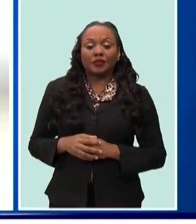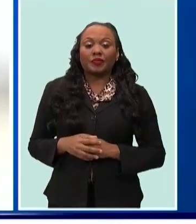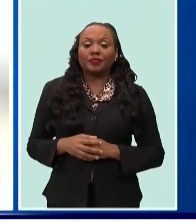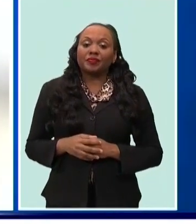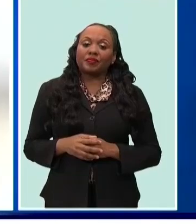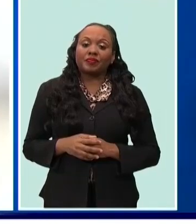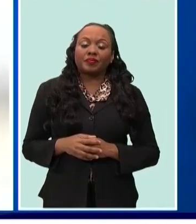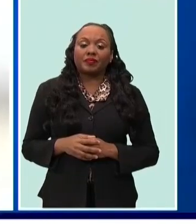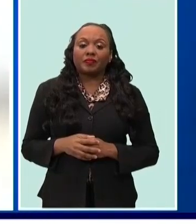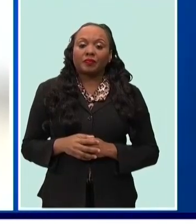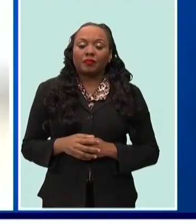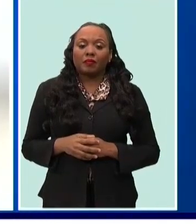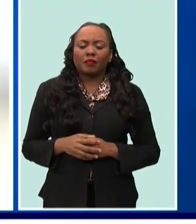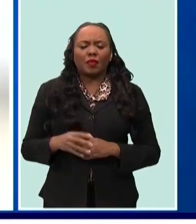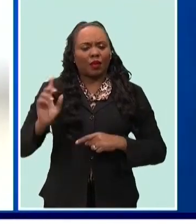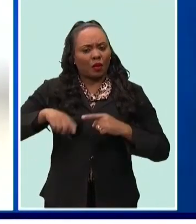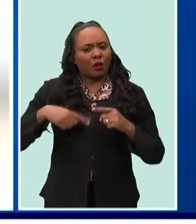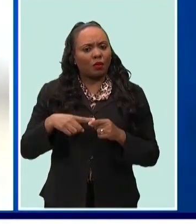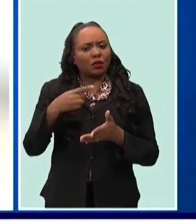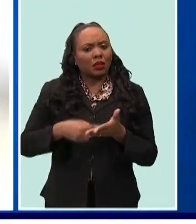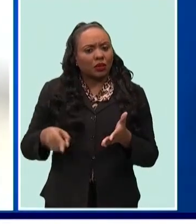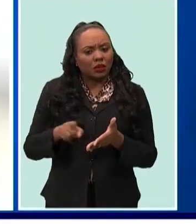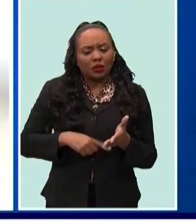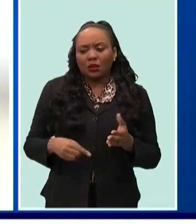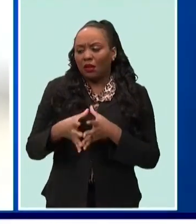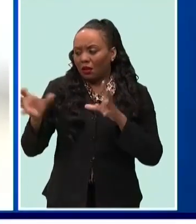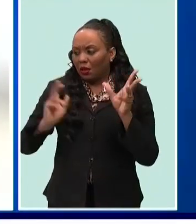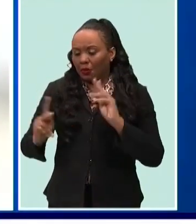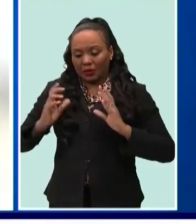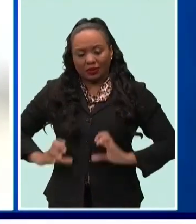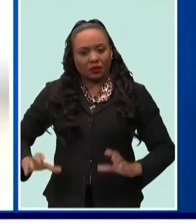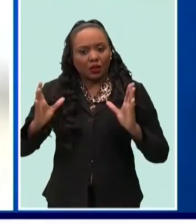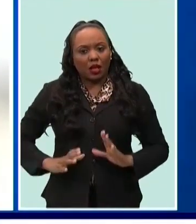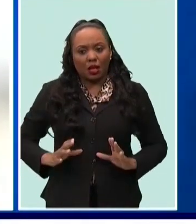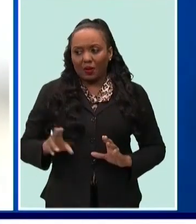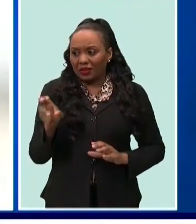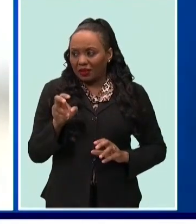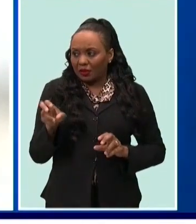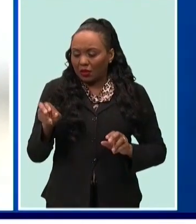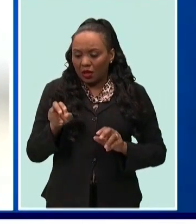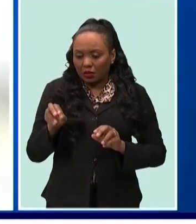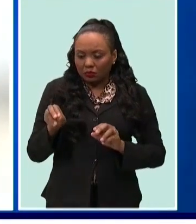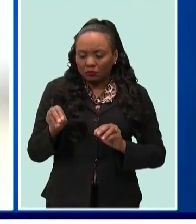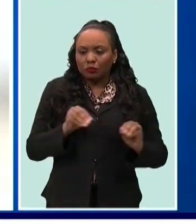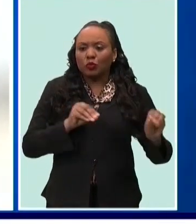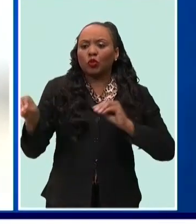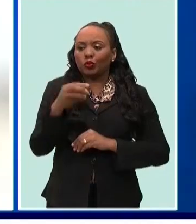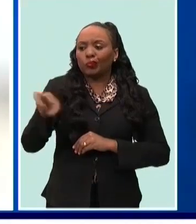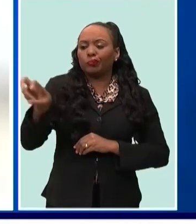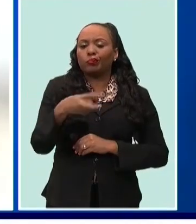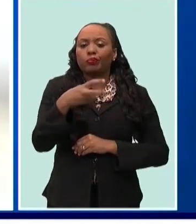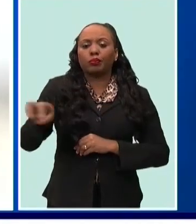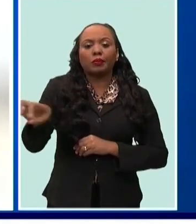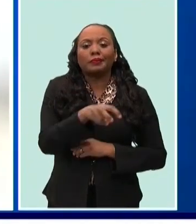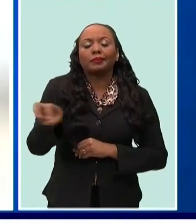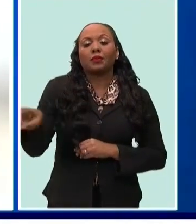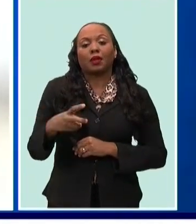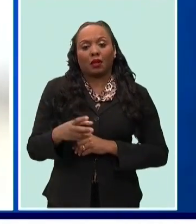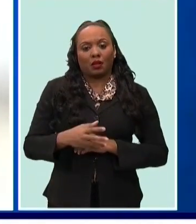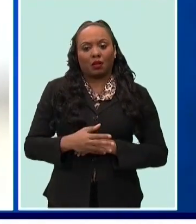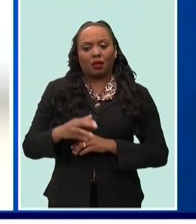With any cancellation, obviously you have customers that are displaced. Contingency plans were put in place by American Airlines,